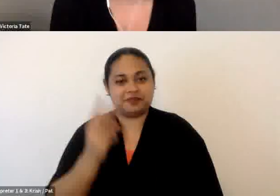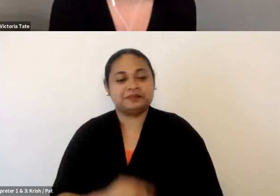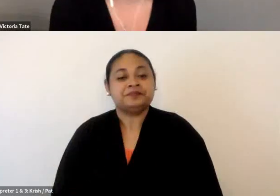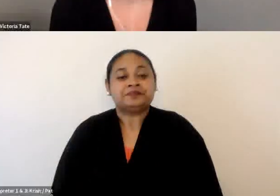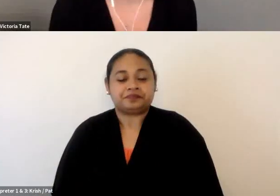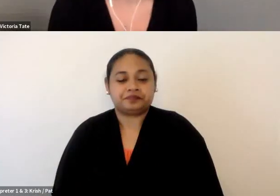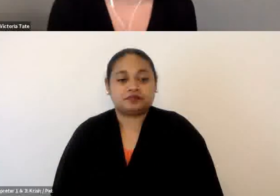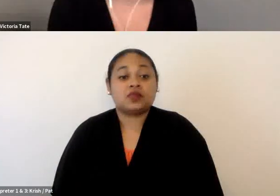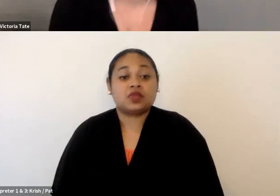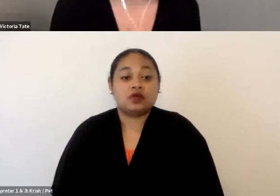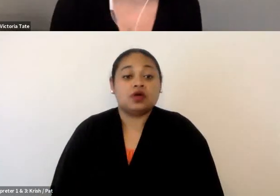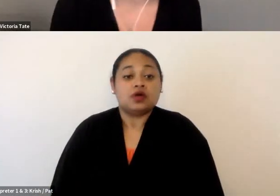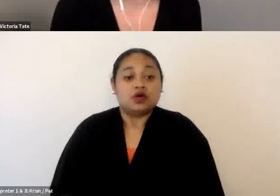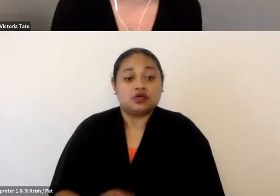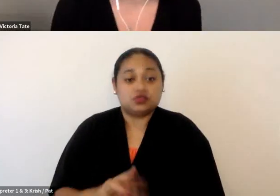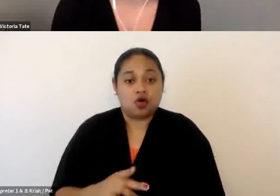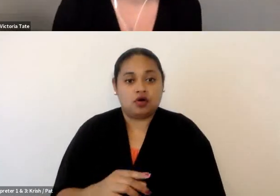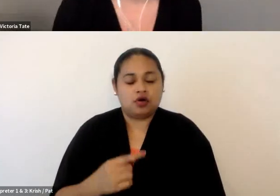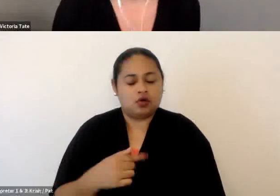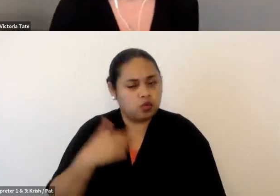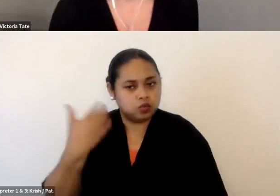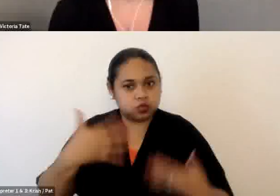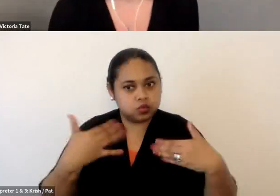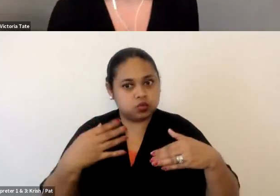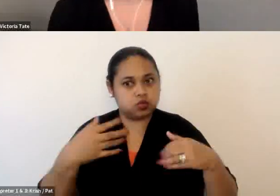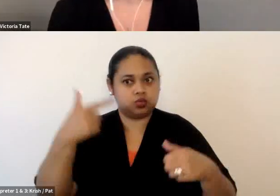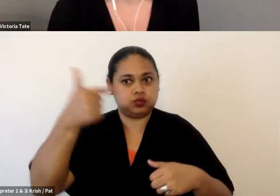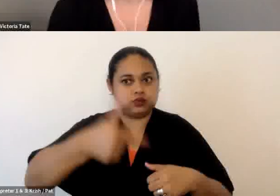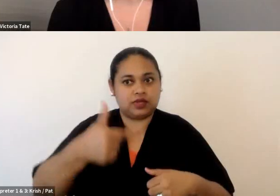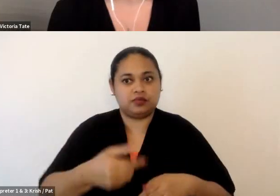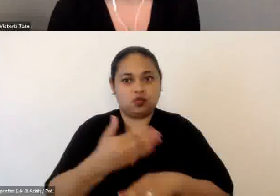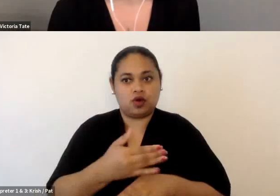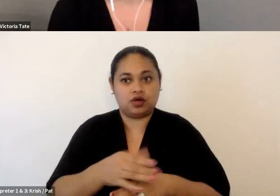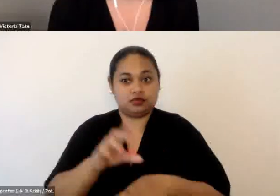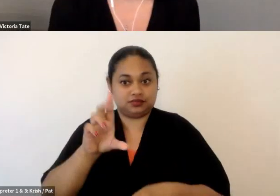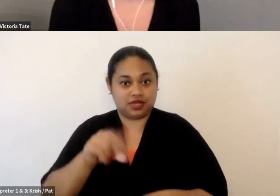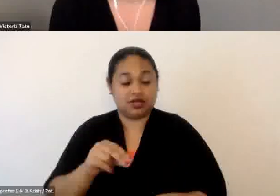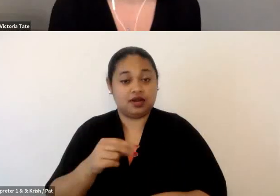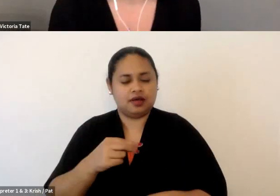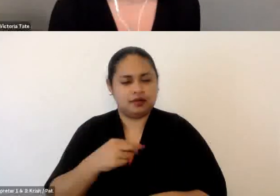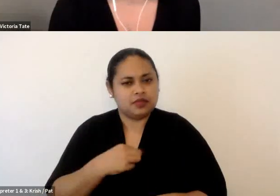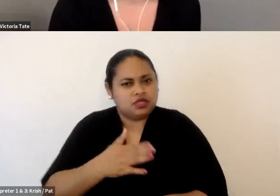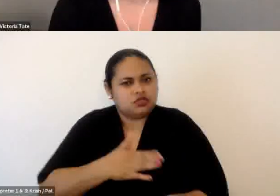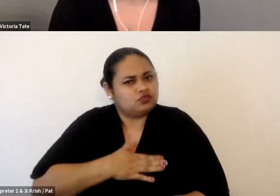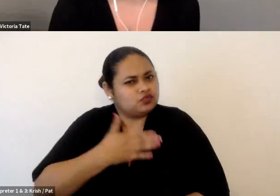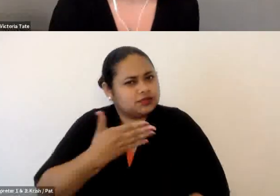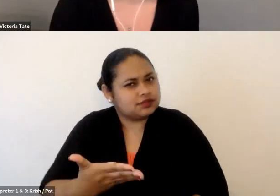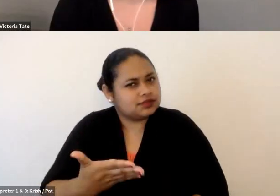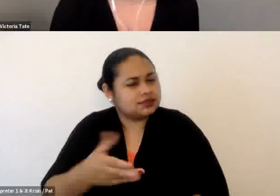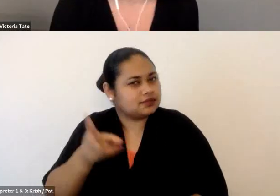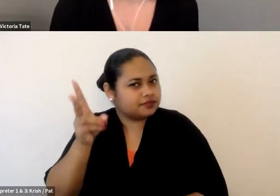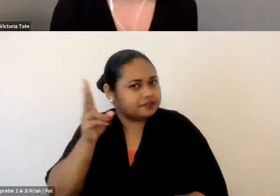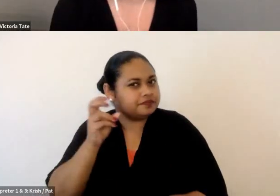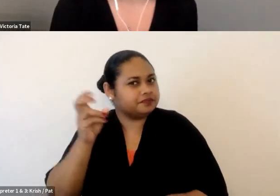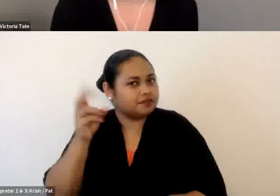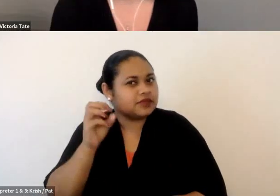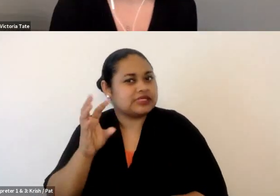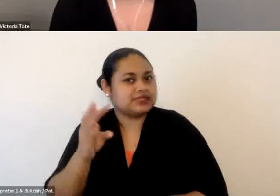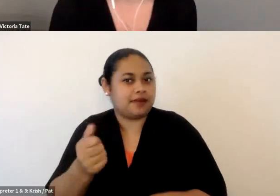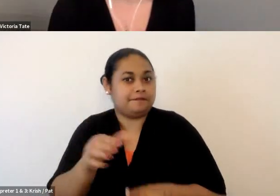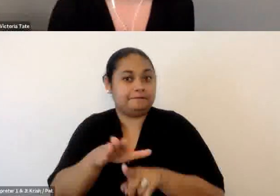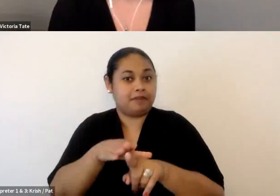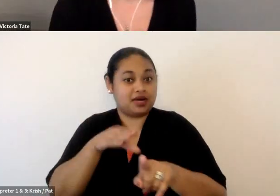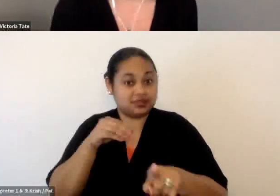depth and the breadth of the work that you have done. And I found it particularly interesting to hear some of the examples